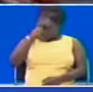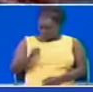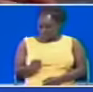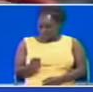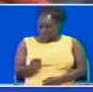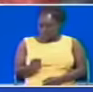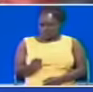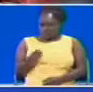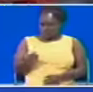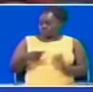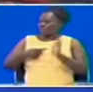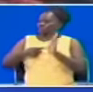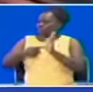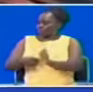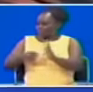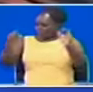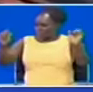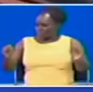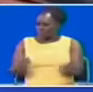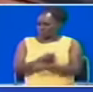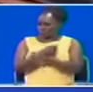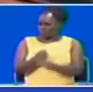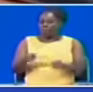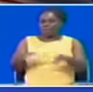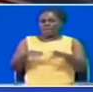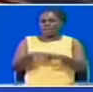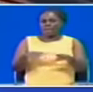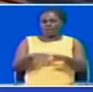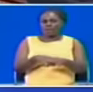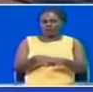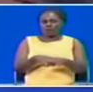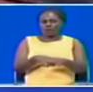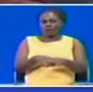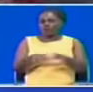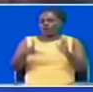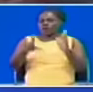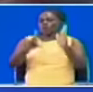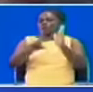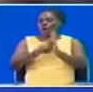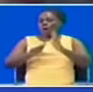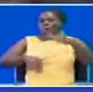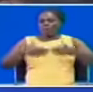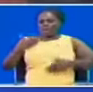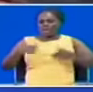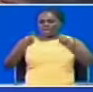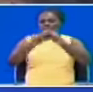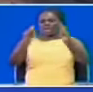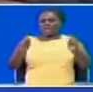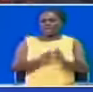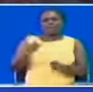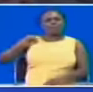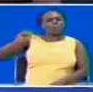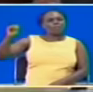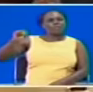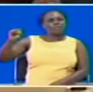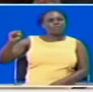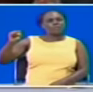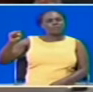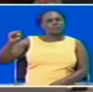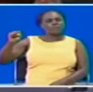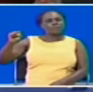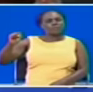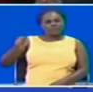will expose you. You cannot be a member of the bench and play tribal politics.